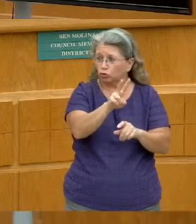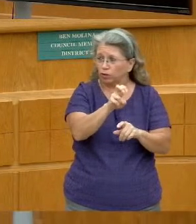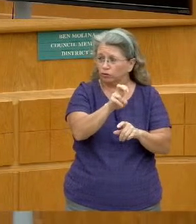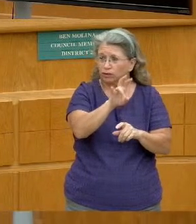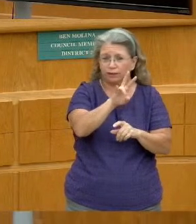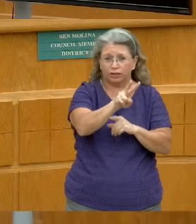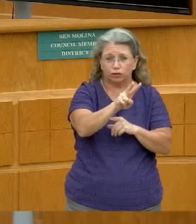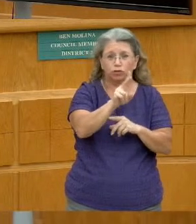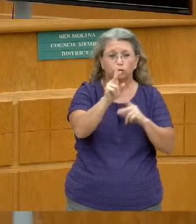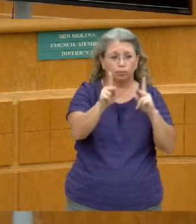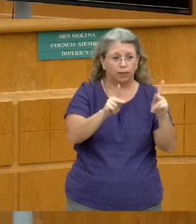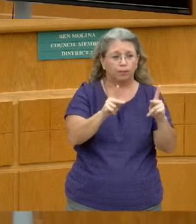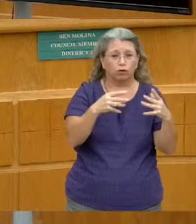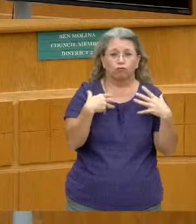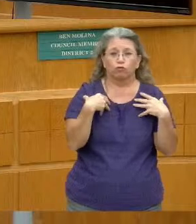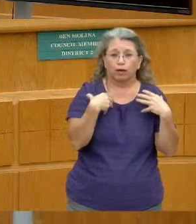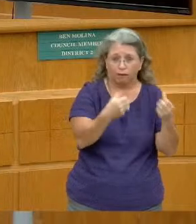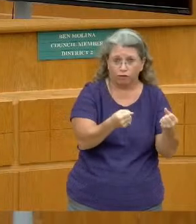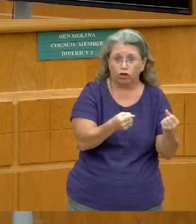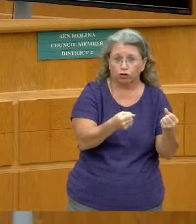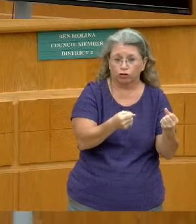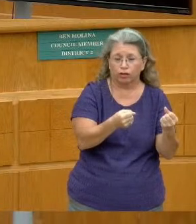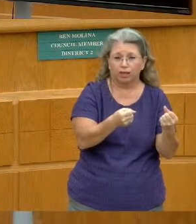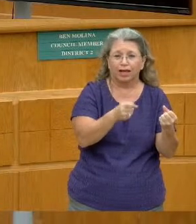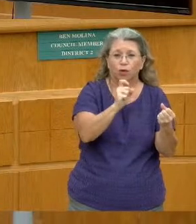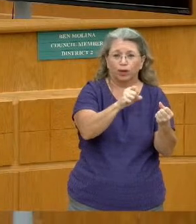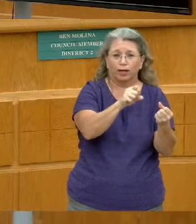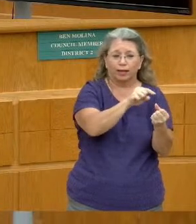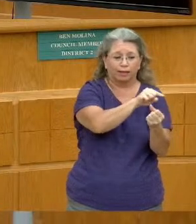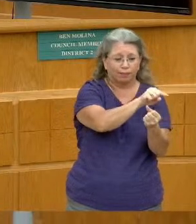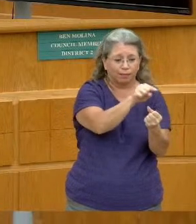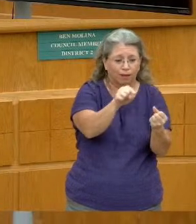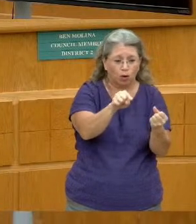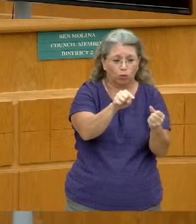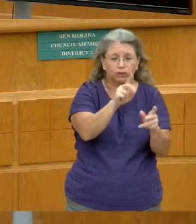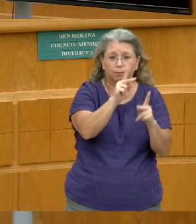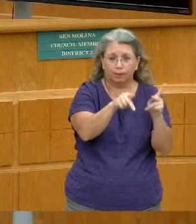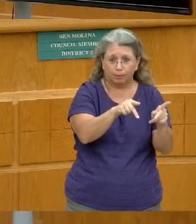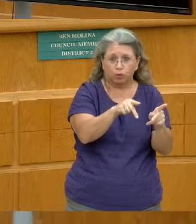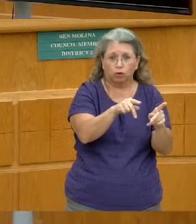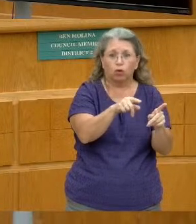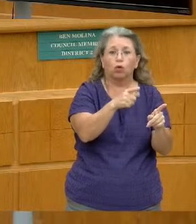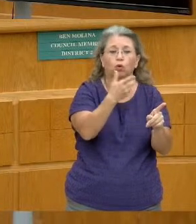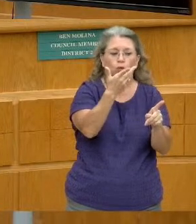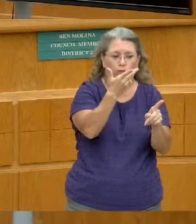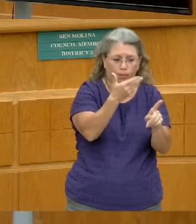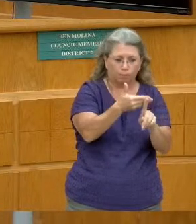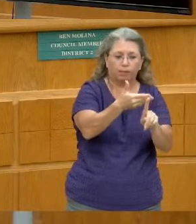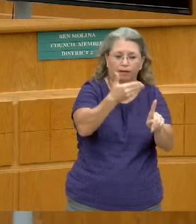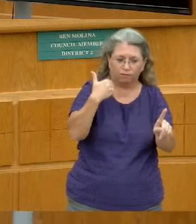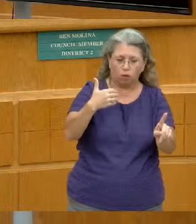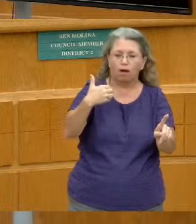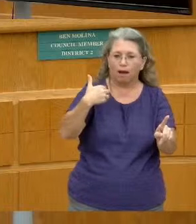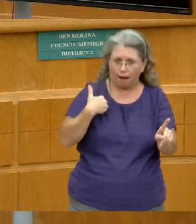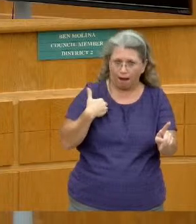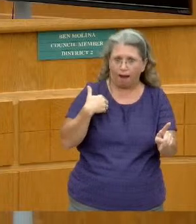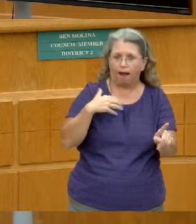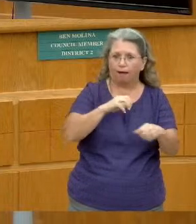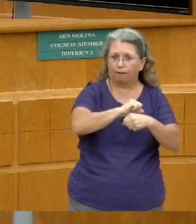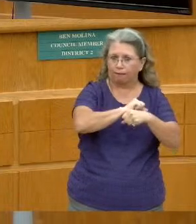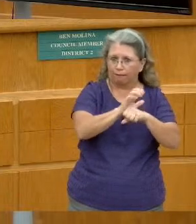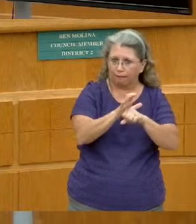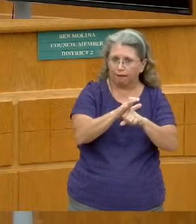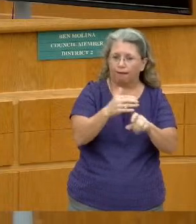272. We need those folks who were diagnosed with COVID-19 and who